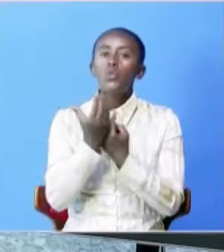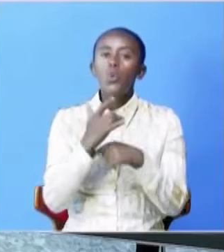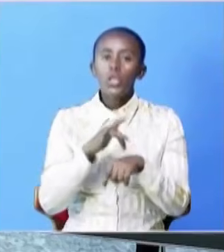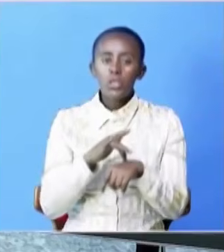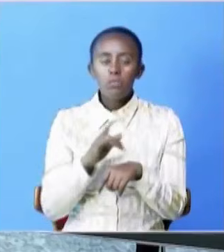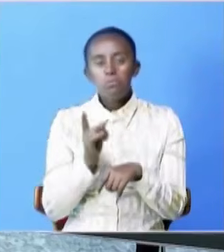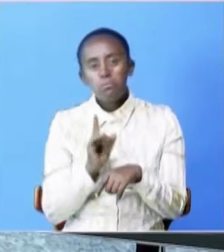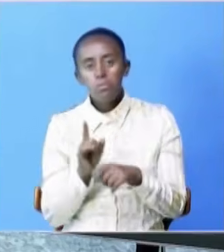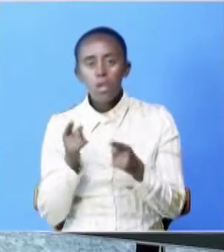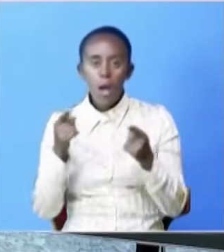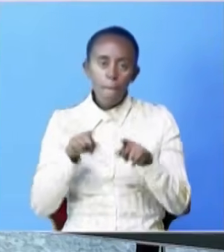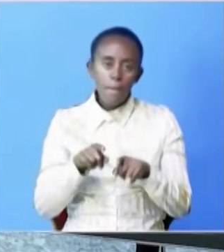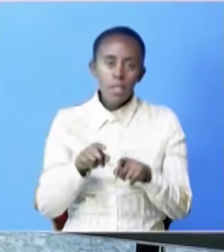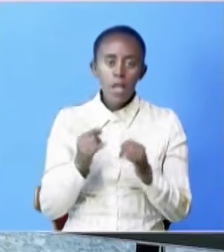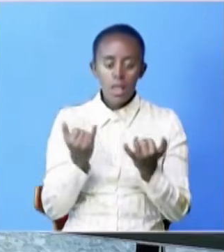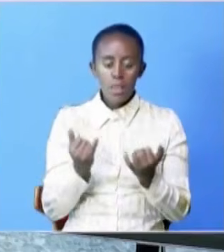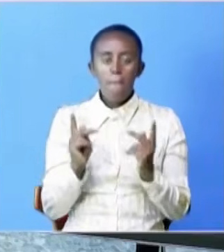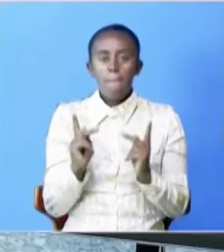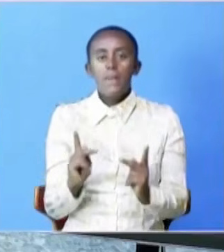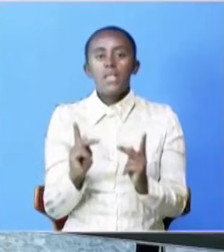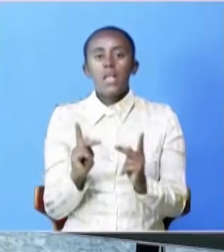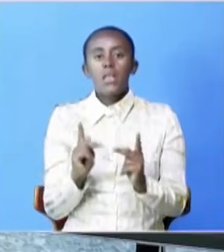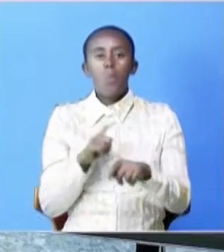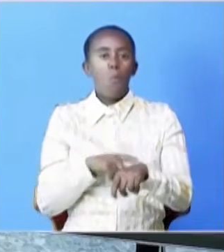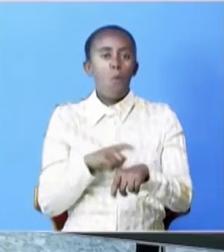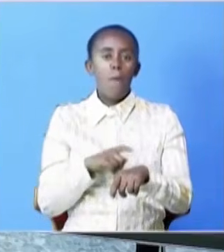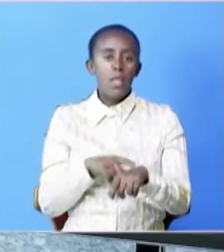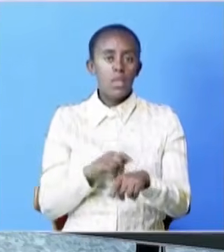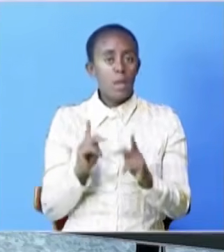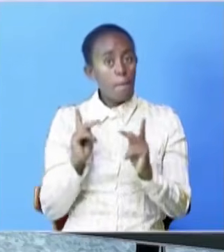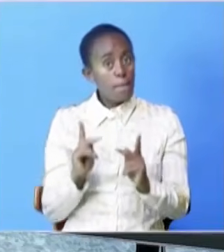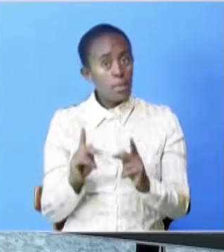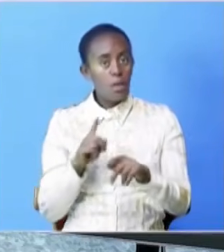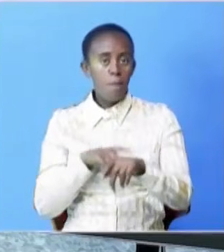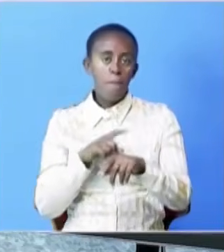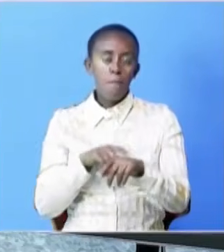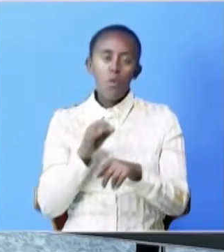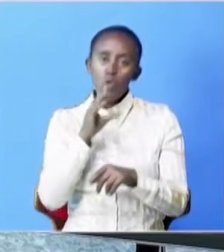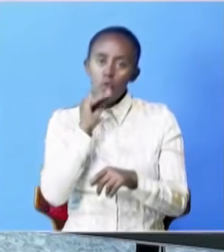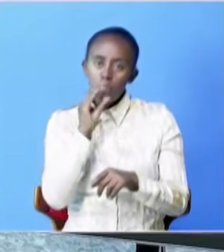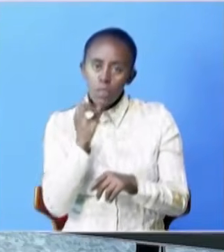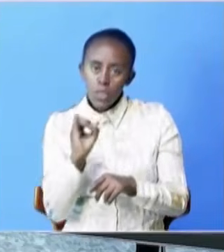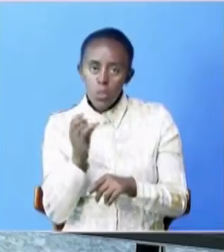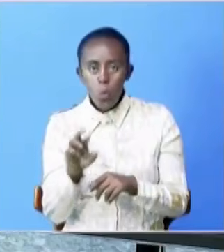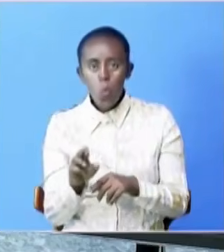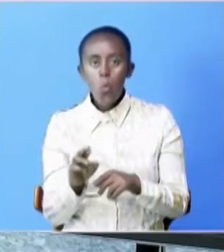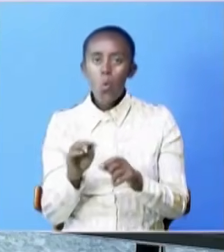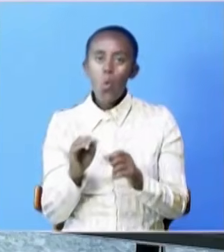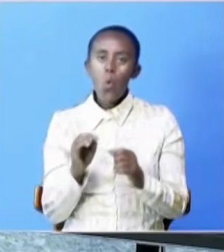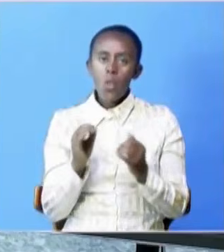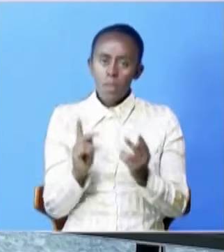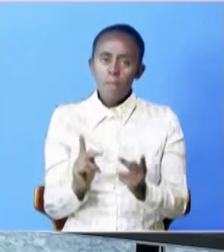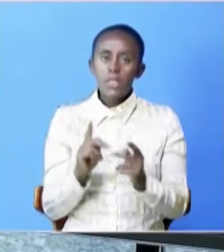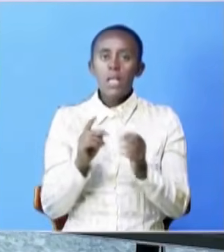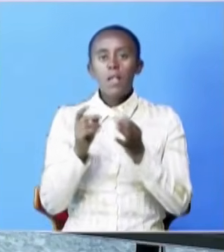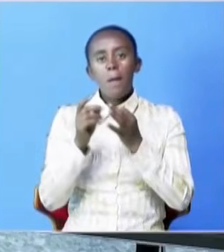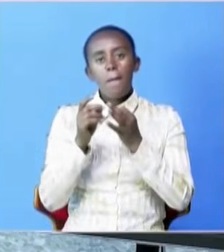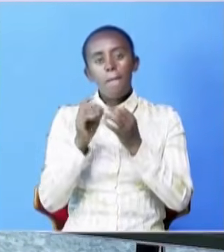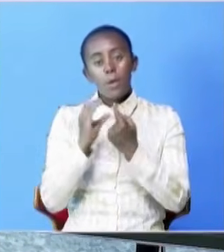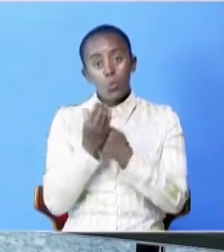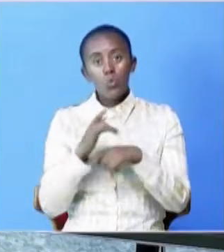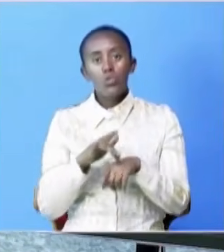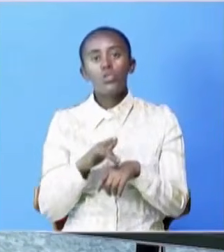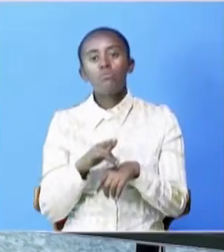situations are happening at the present moment, at the moment of speaking, or at the present moment, the present